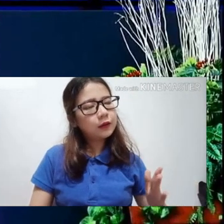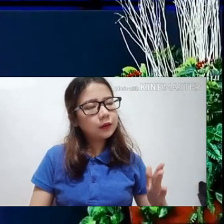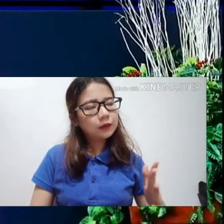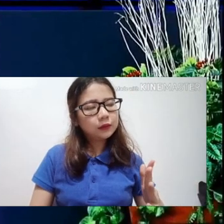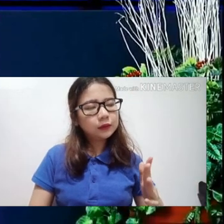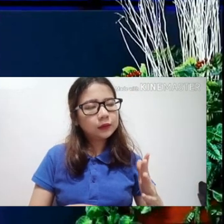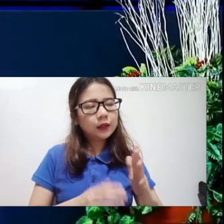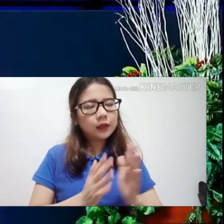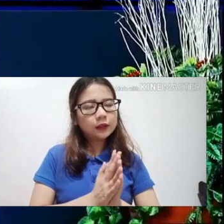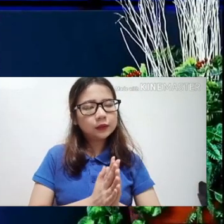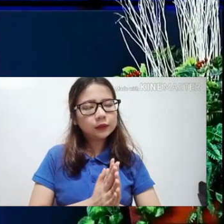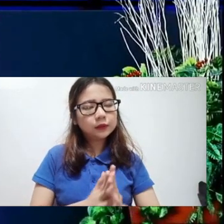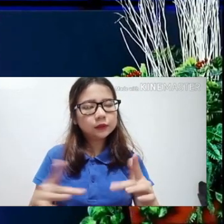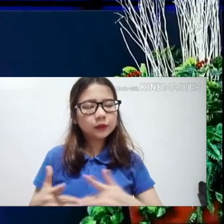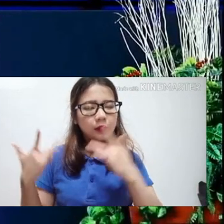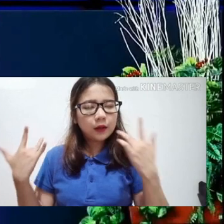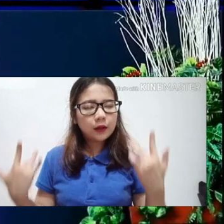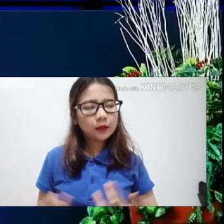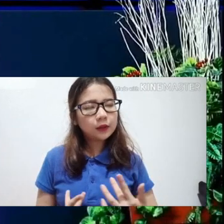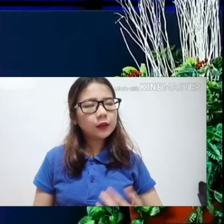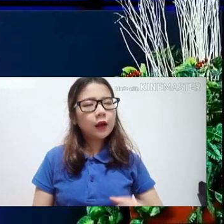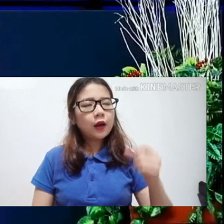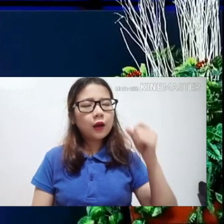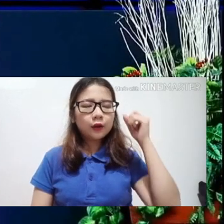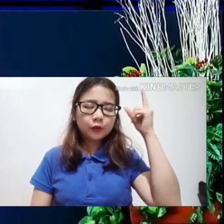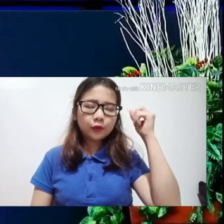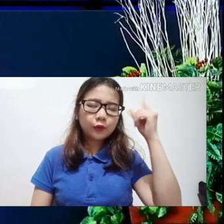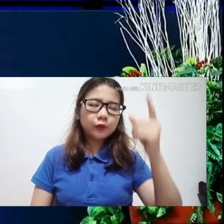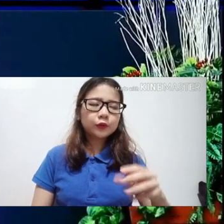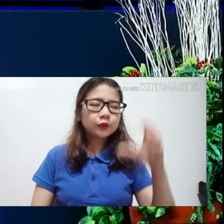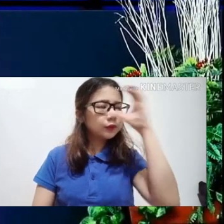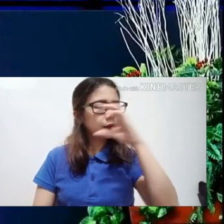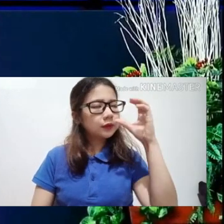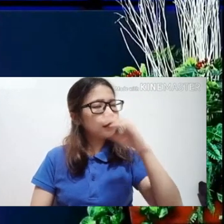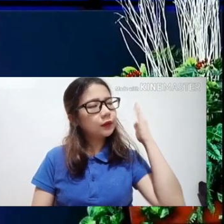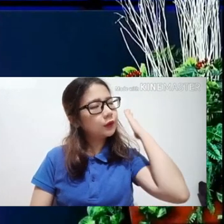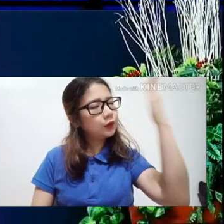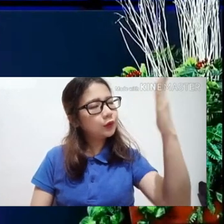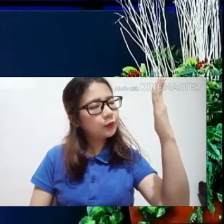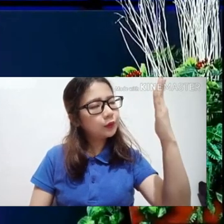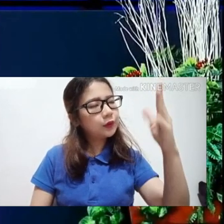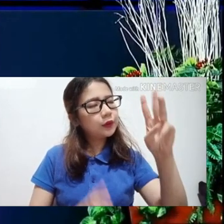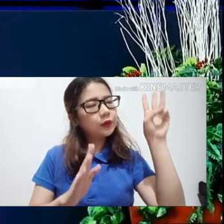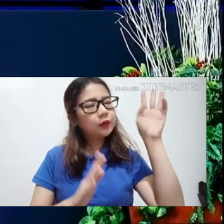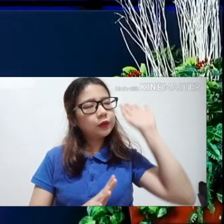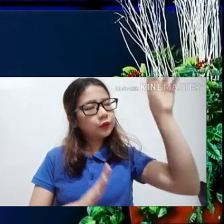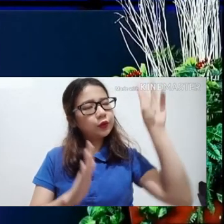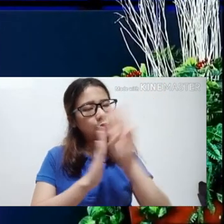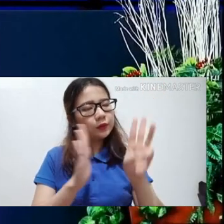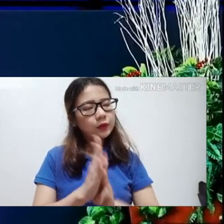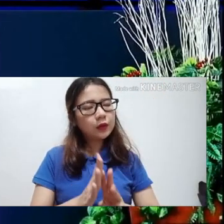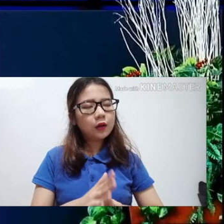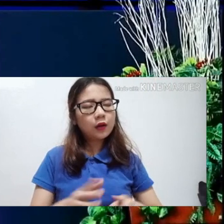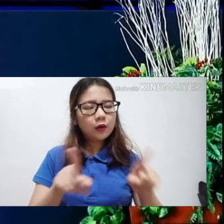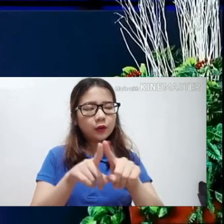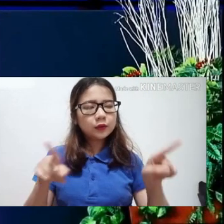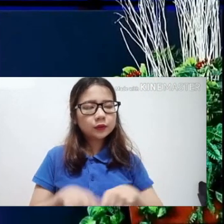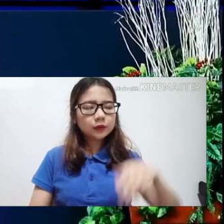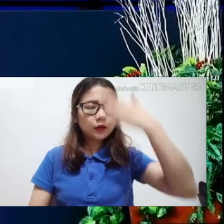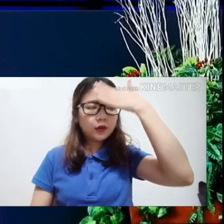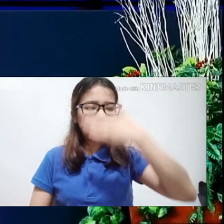and their leadership, that they would learn to seek your face, O God, and follow your will. Lord, ganun din po sa mga frontliners